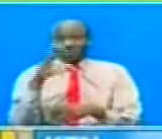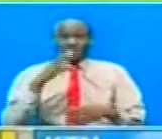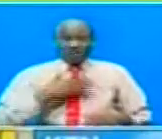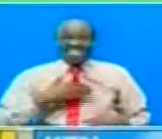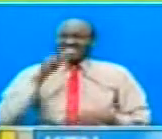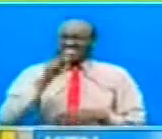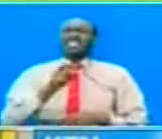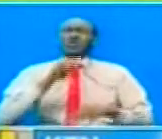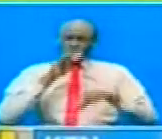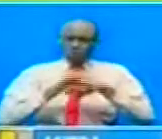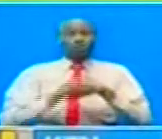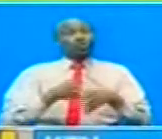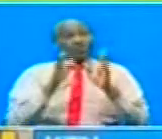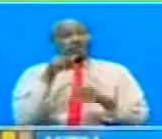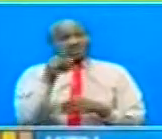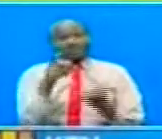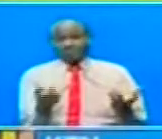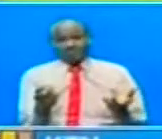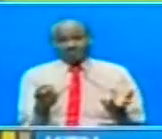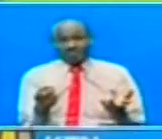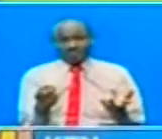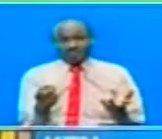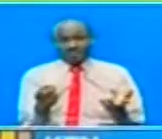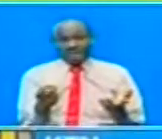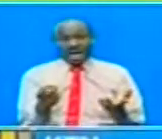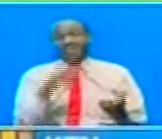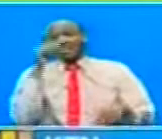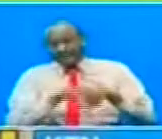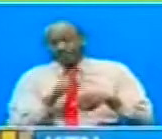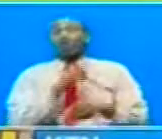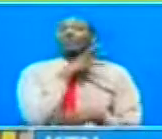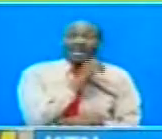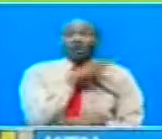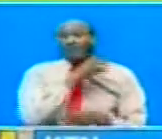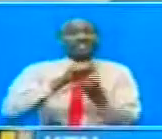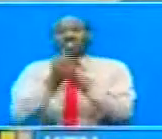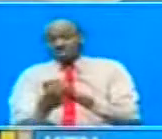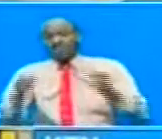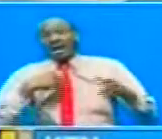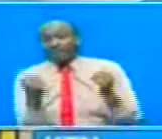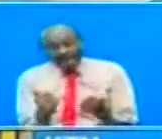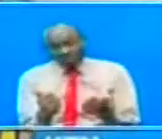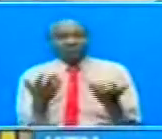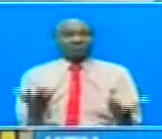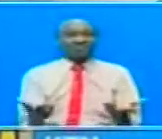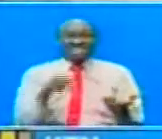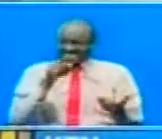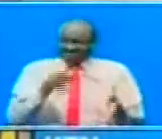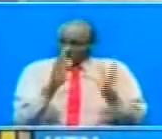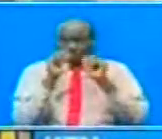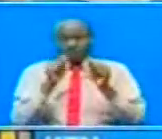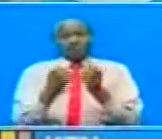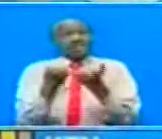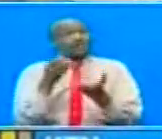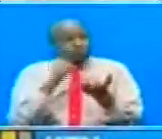sure way that you'll not be, you know, every time making noise about change not given to you. The cashless system will